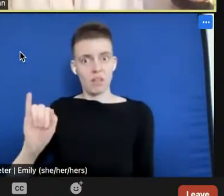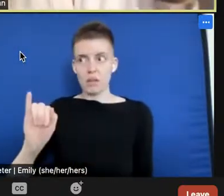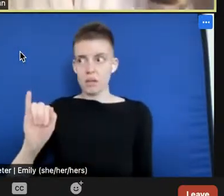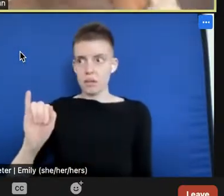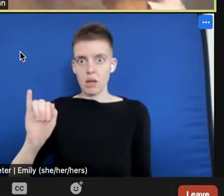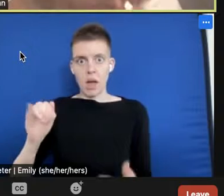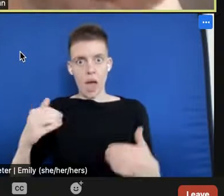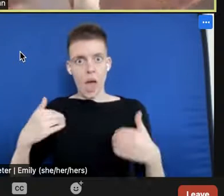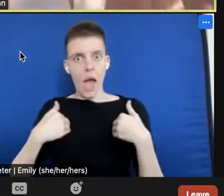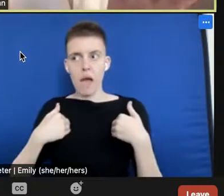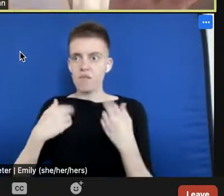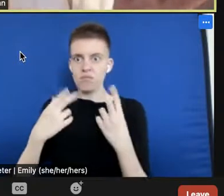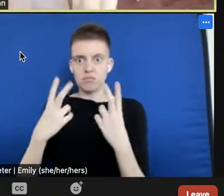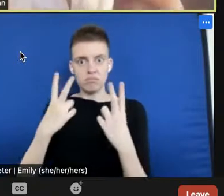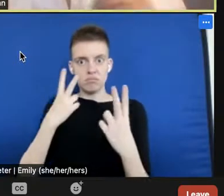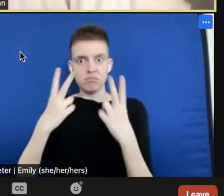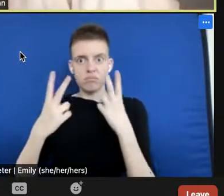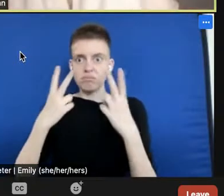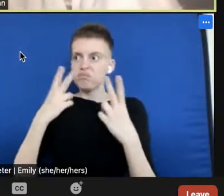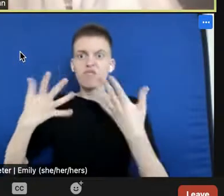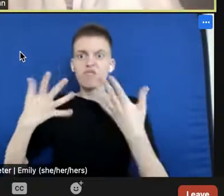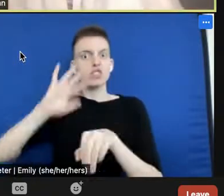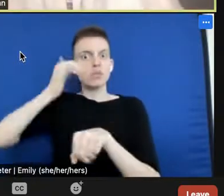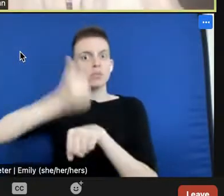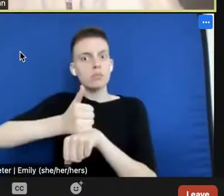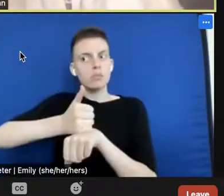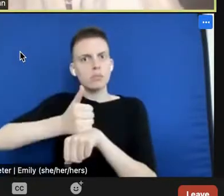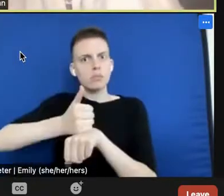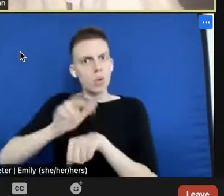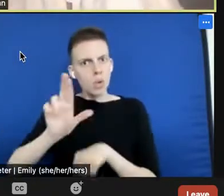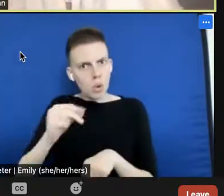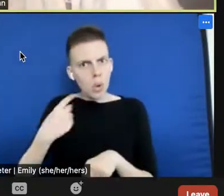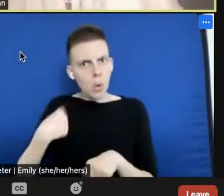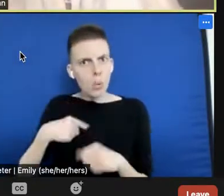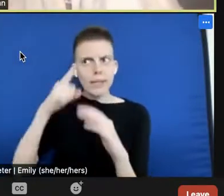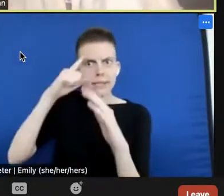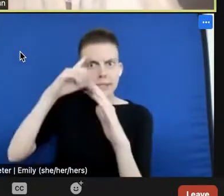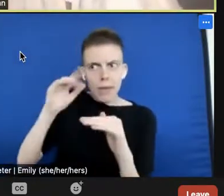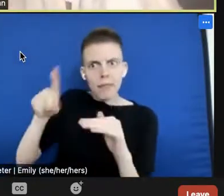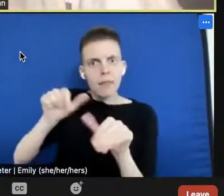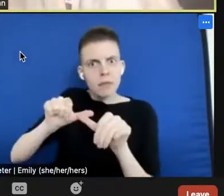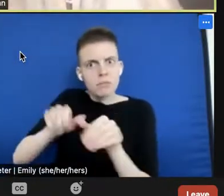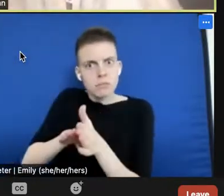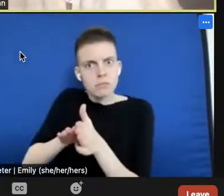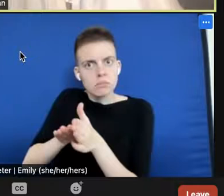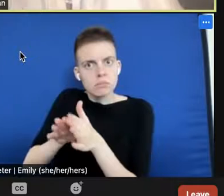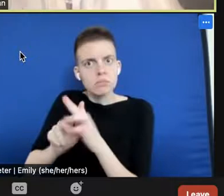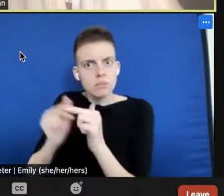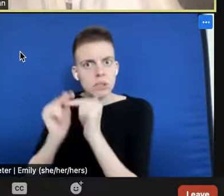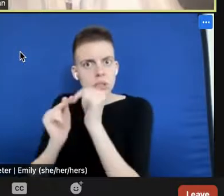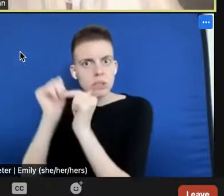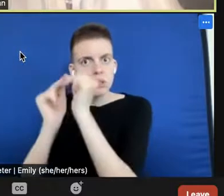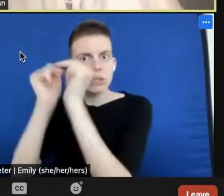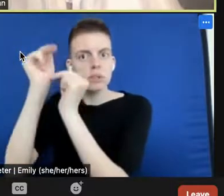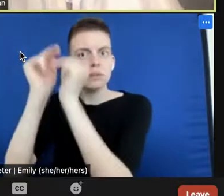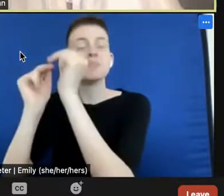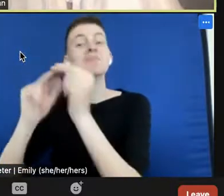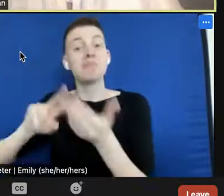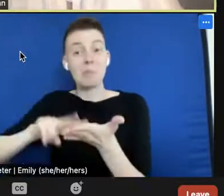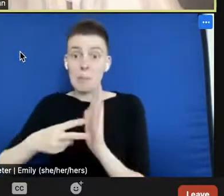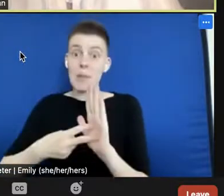done. They're expected to have vision that improves. So by this definition, all children in phase